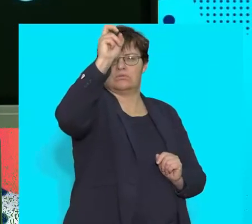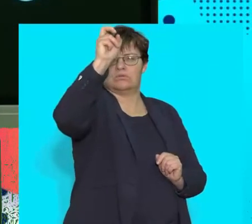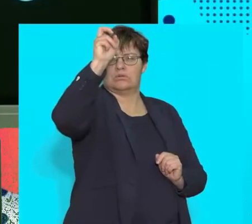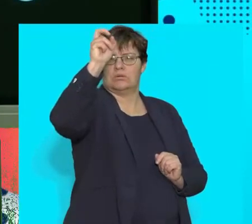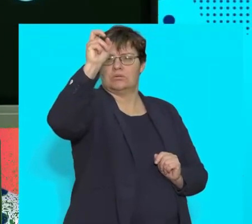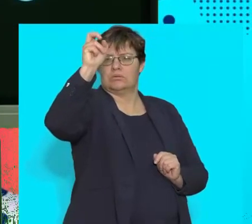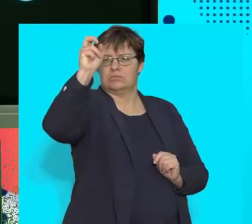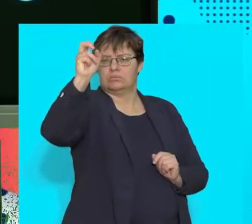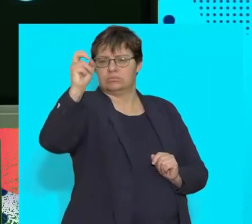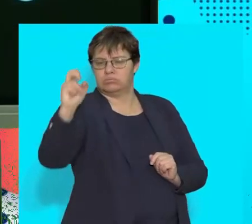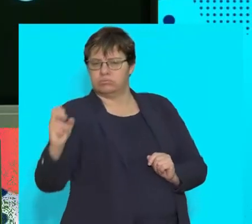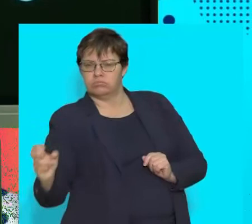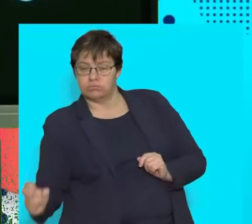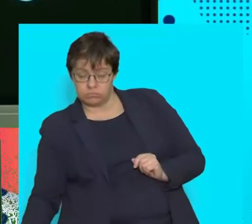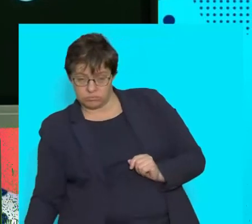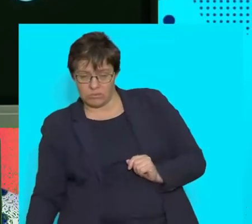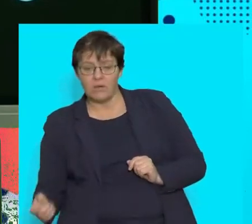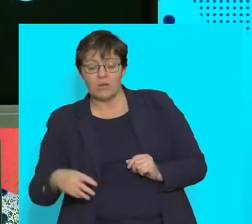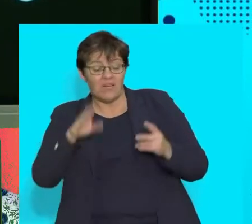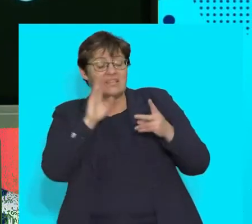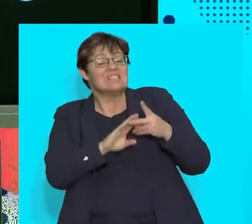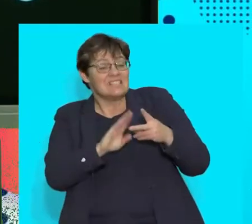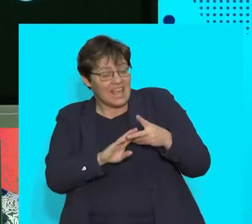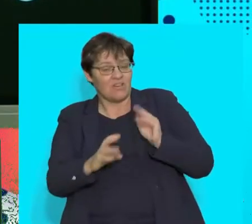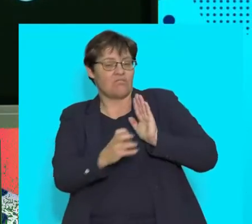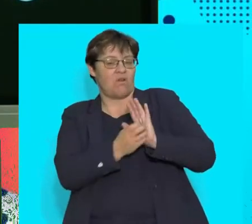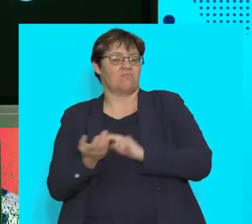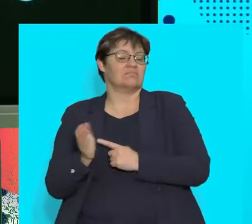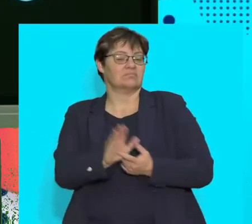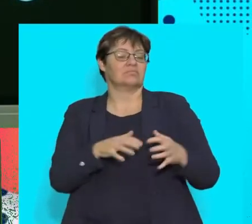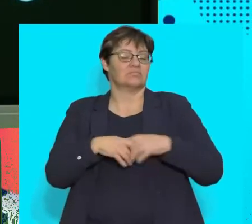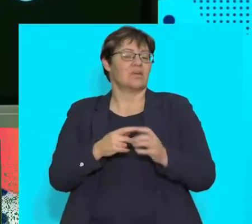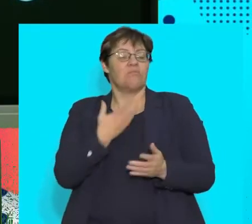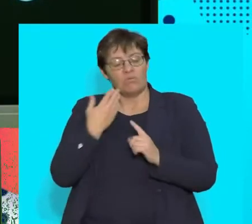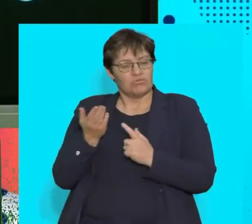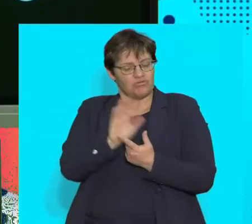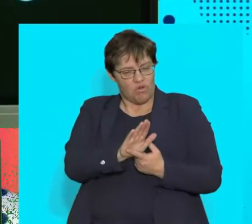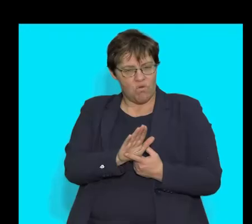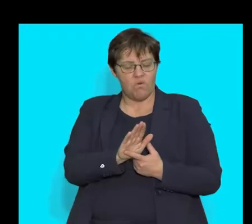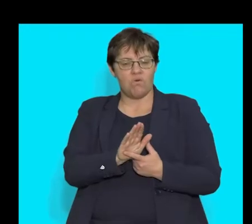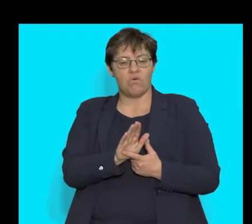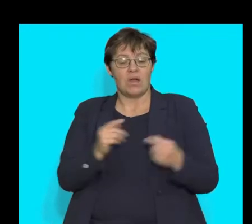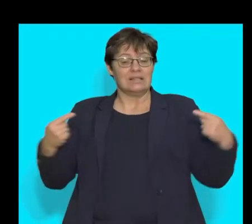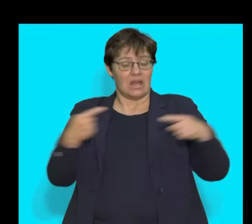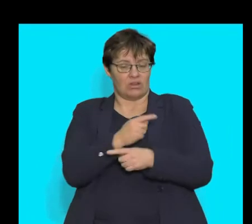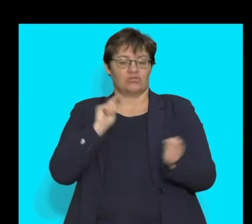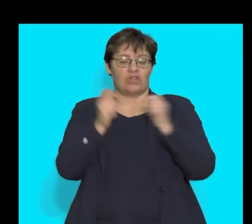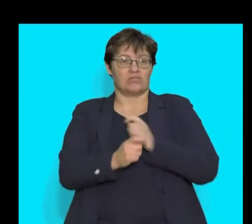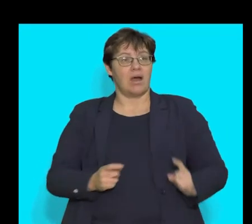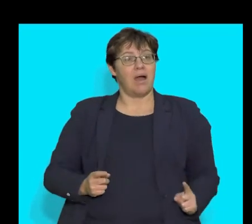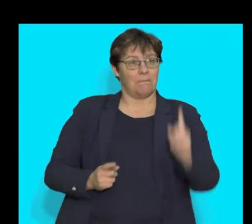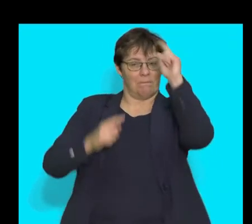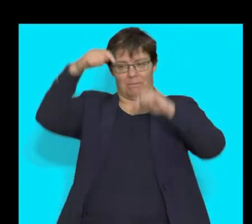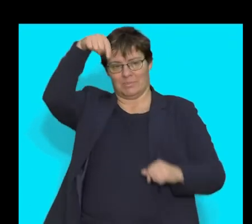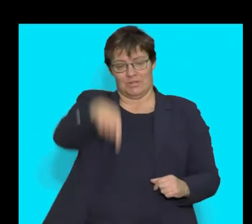a secondary graph, which shows us that there's been a change in direction. So I'm going to draw a sketch graph